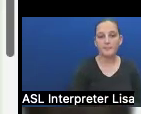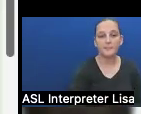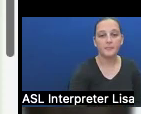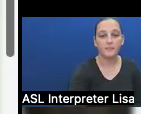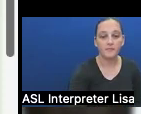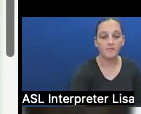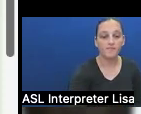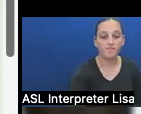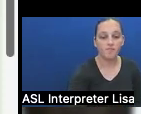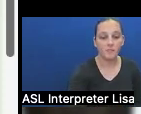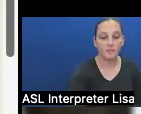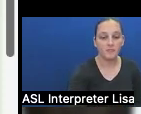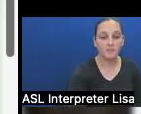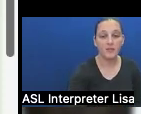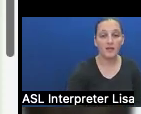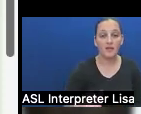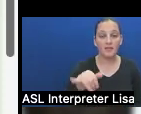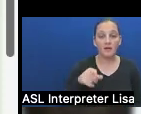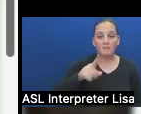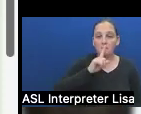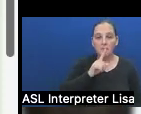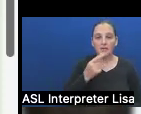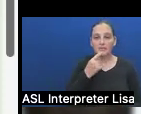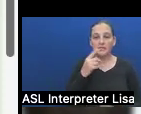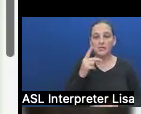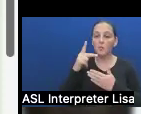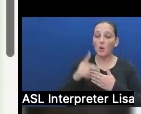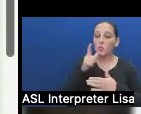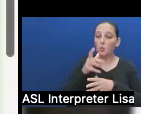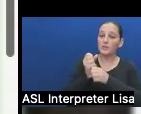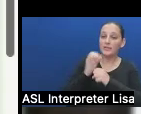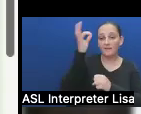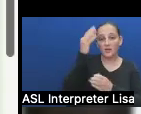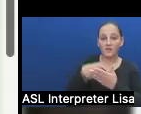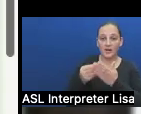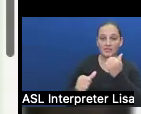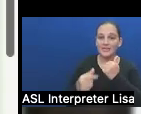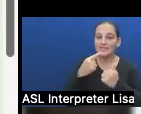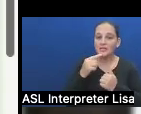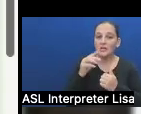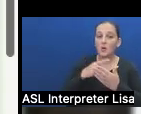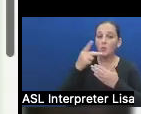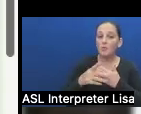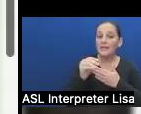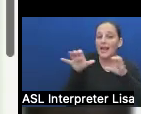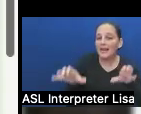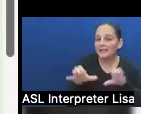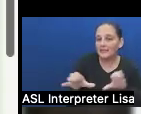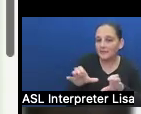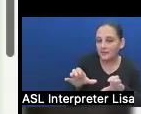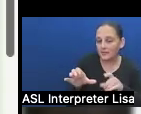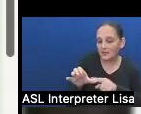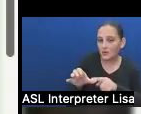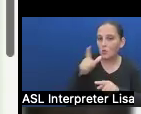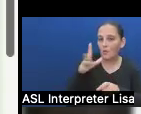That is there. It doesn't say programs that receive federal financial assistance. It's program activities that involve individuals with disabilities.